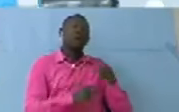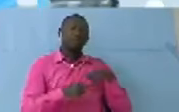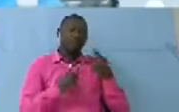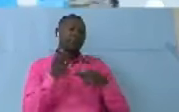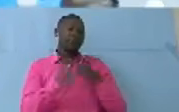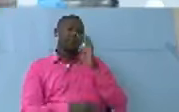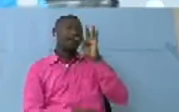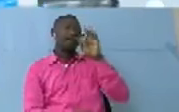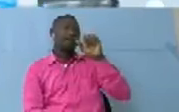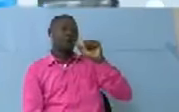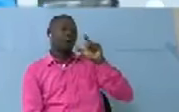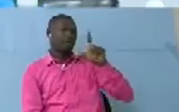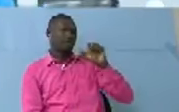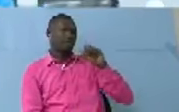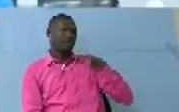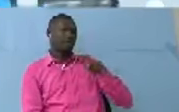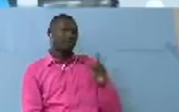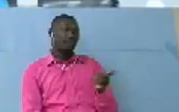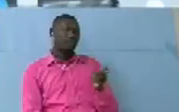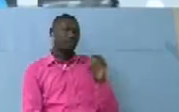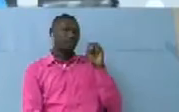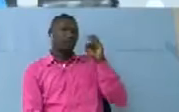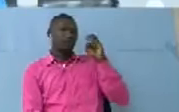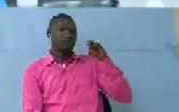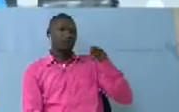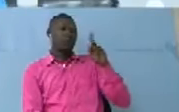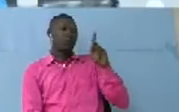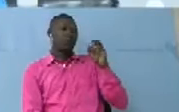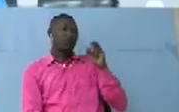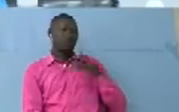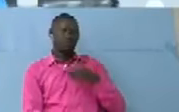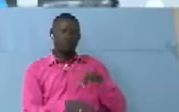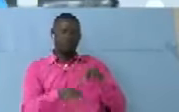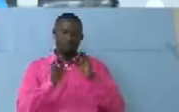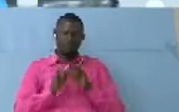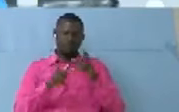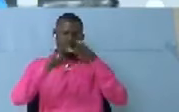Bana Mutawelenyam. Falan Sonko came and took the banner. So